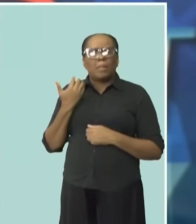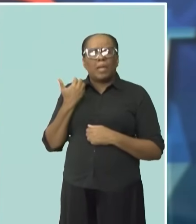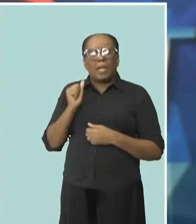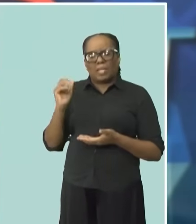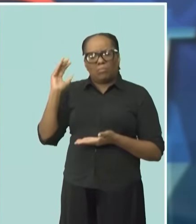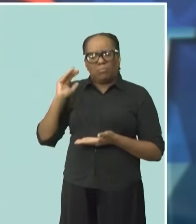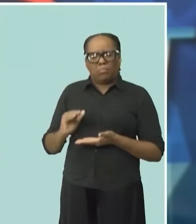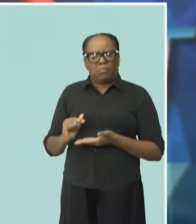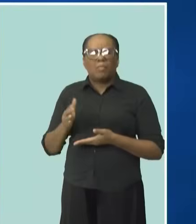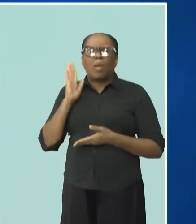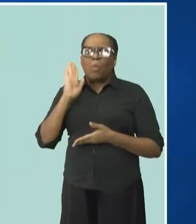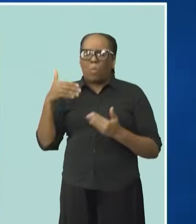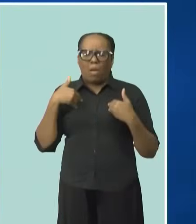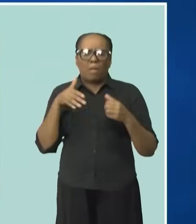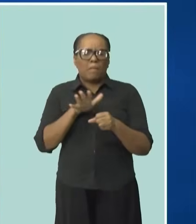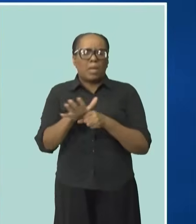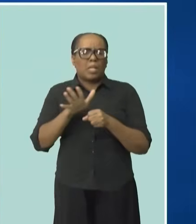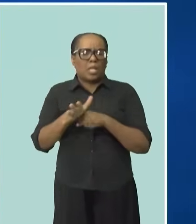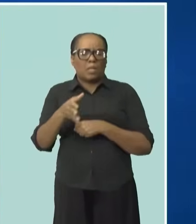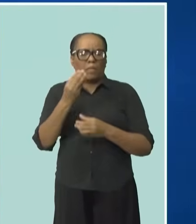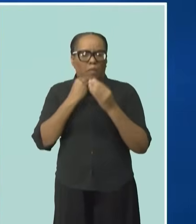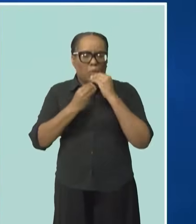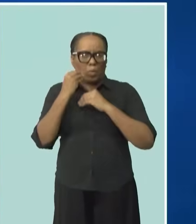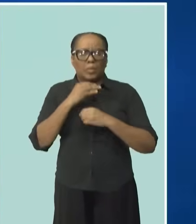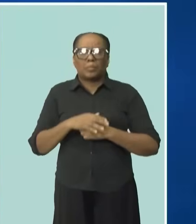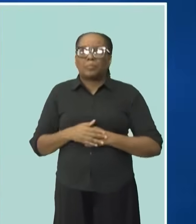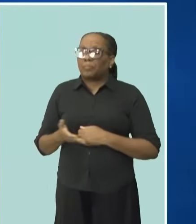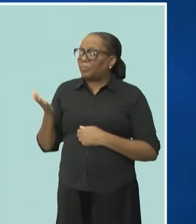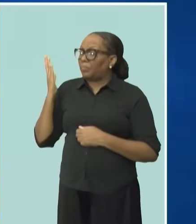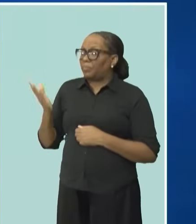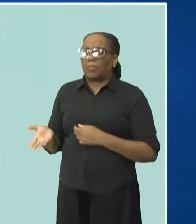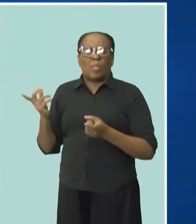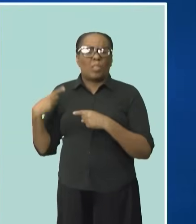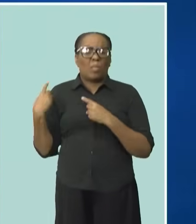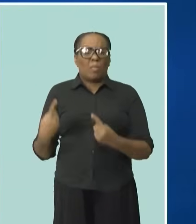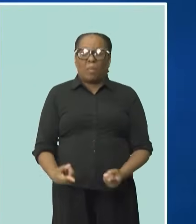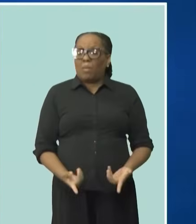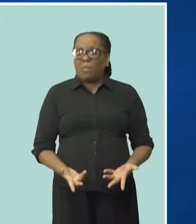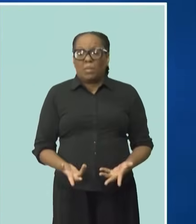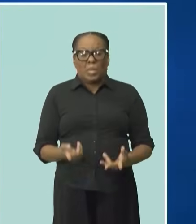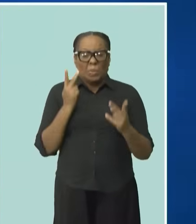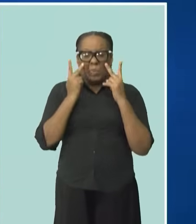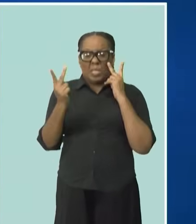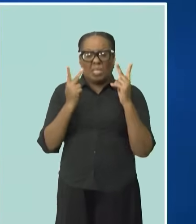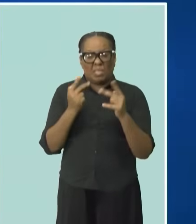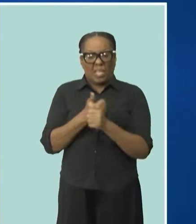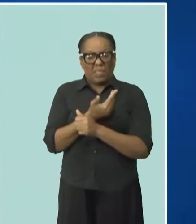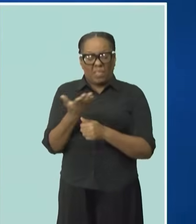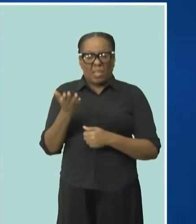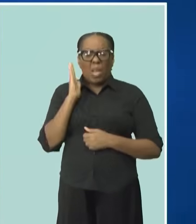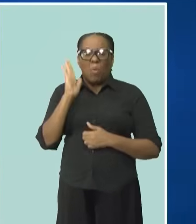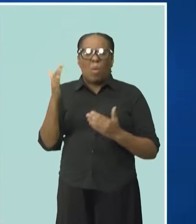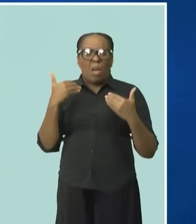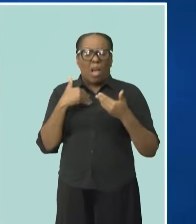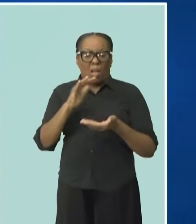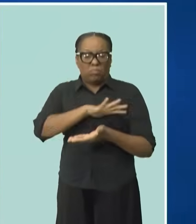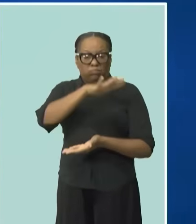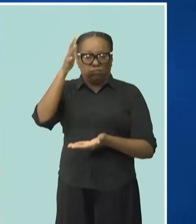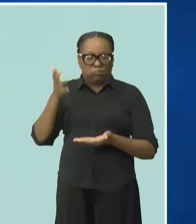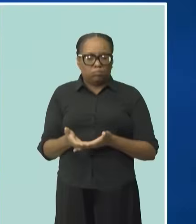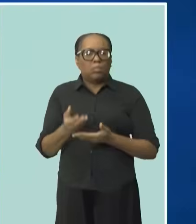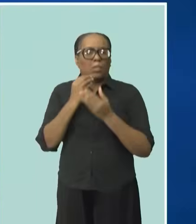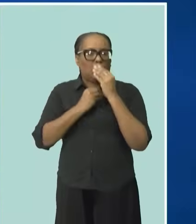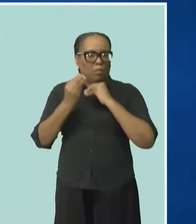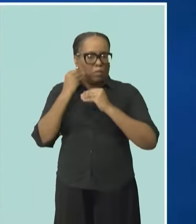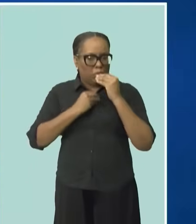shortages. We have not received any indication from farmers that there should be any difficulties in